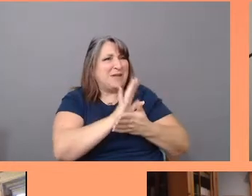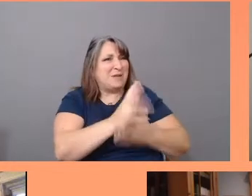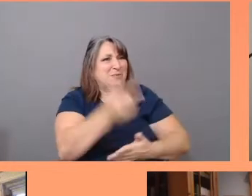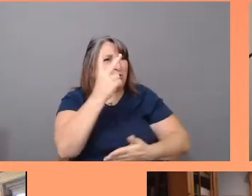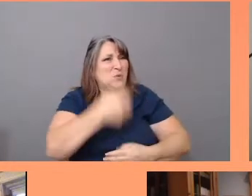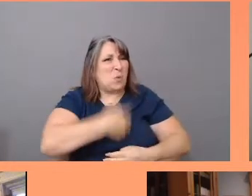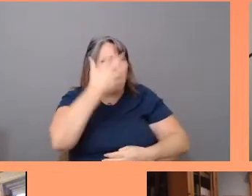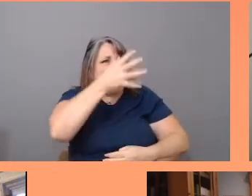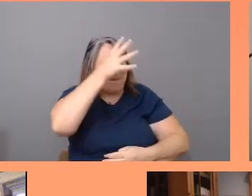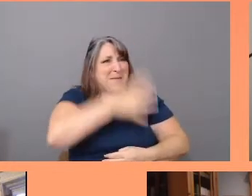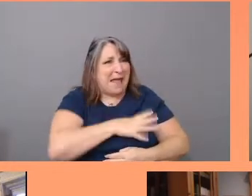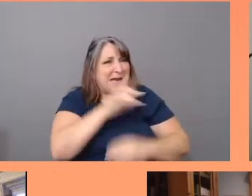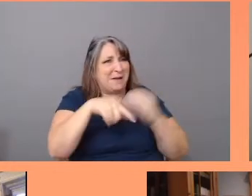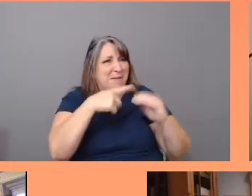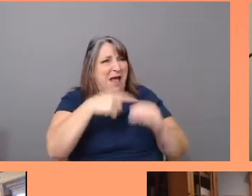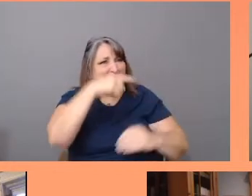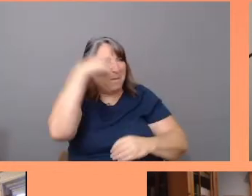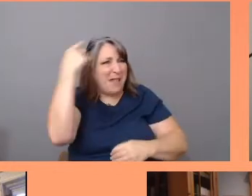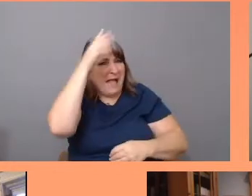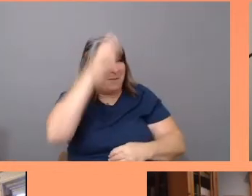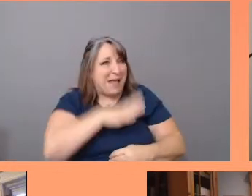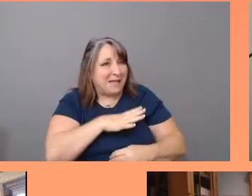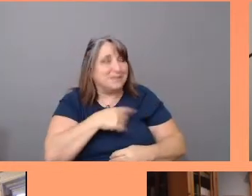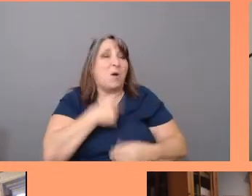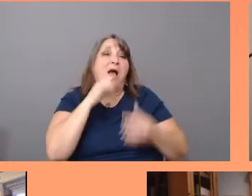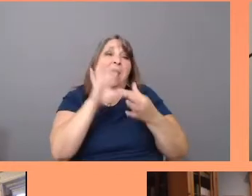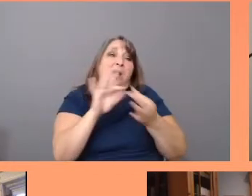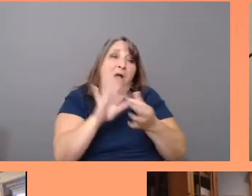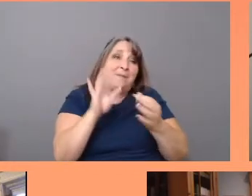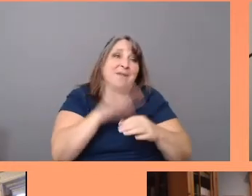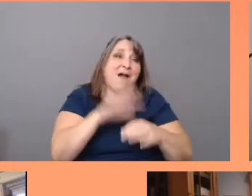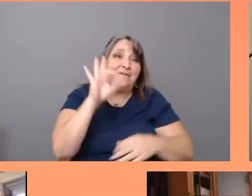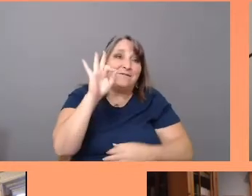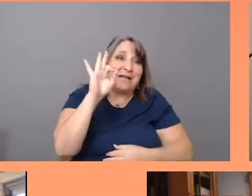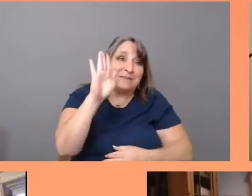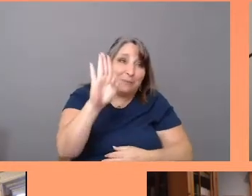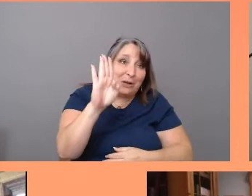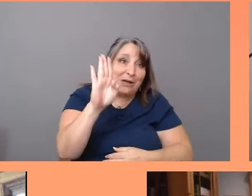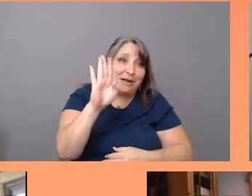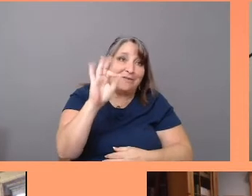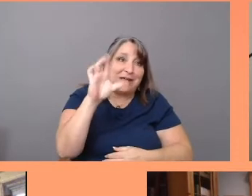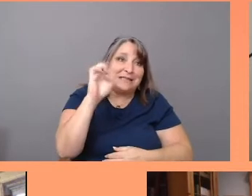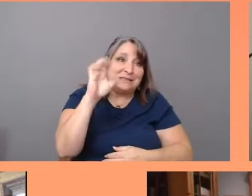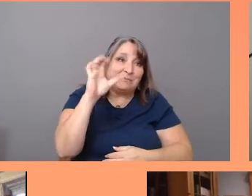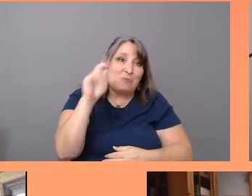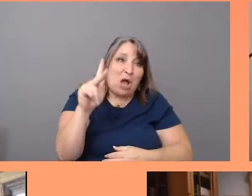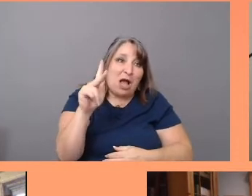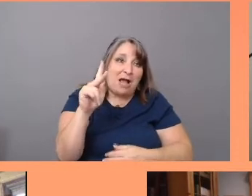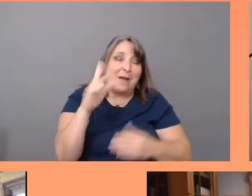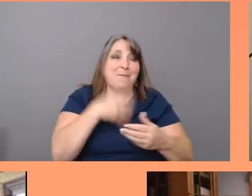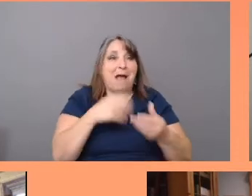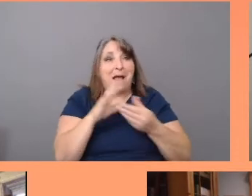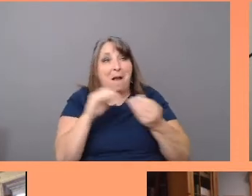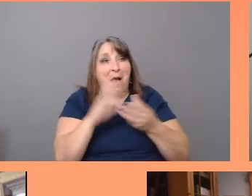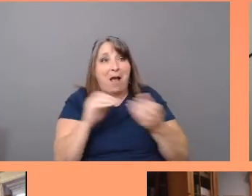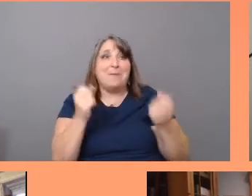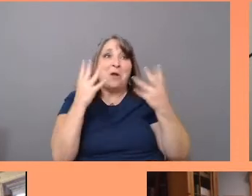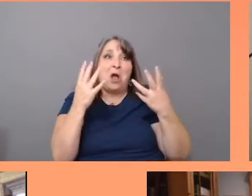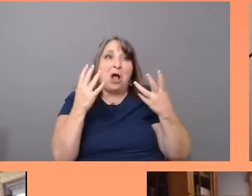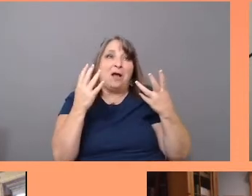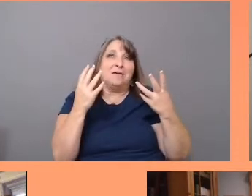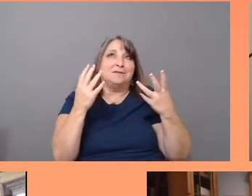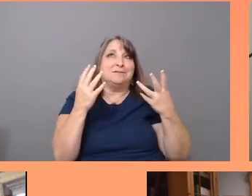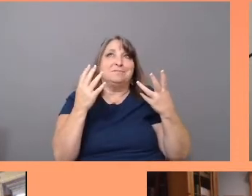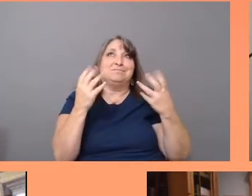So I made a comment on Facebook, which led to a large number of people,